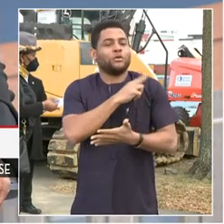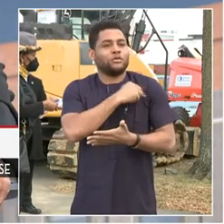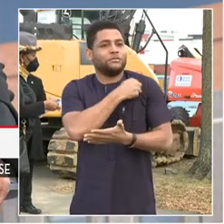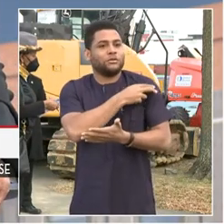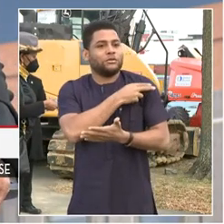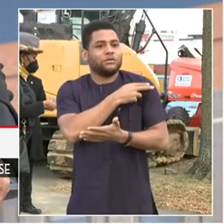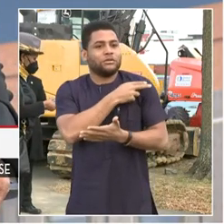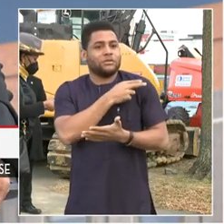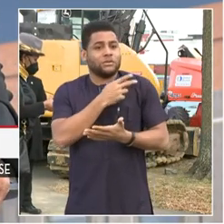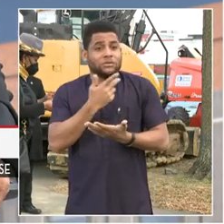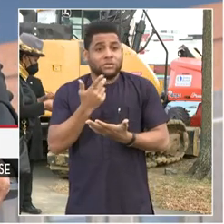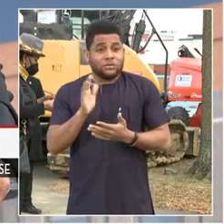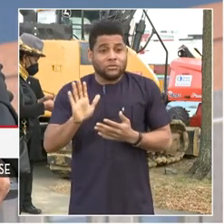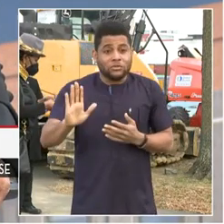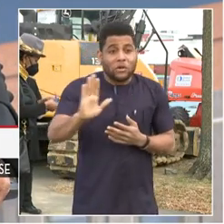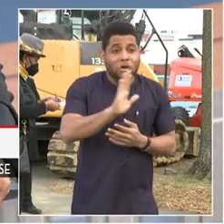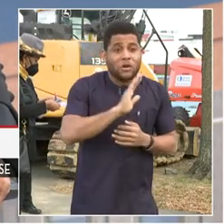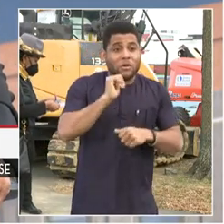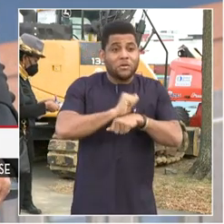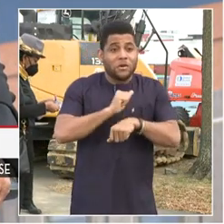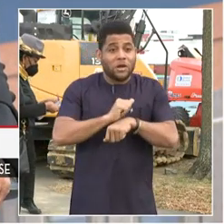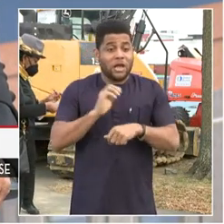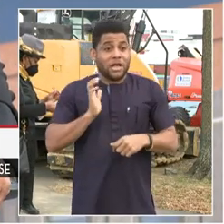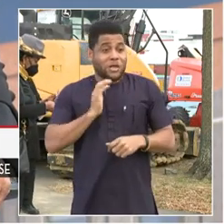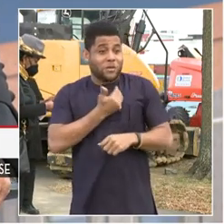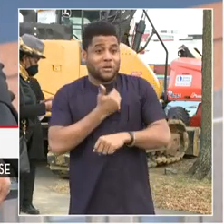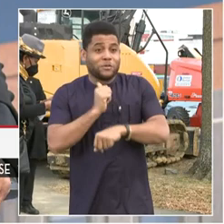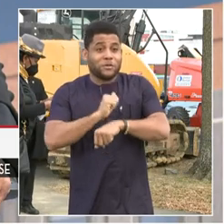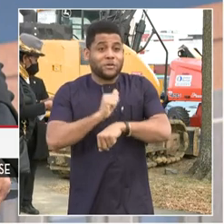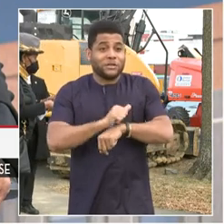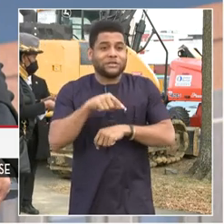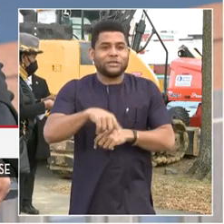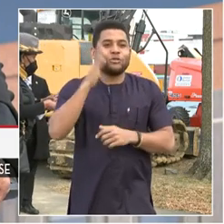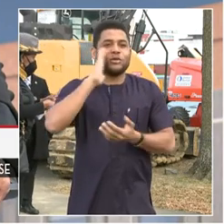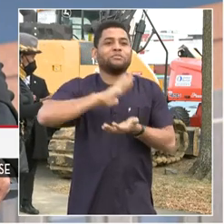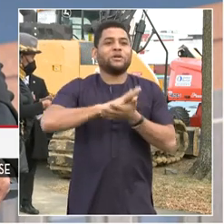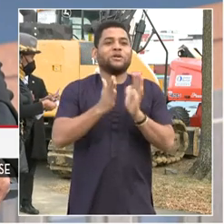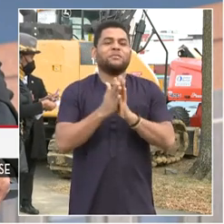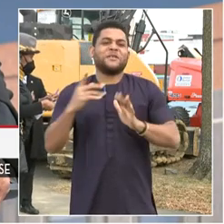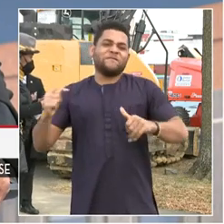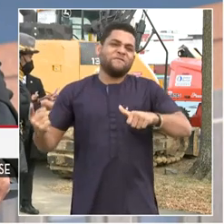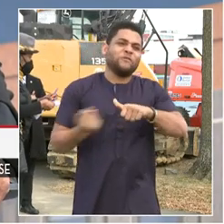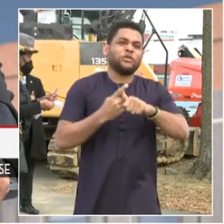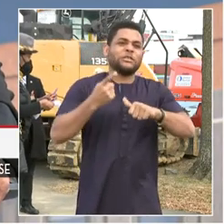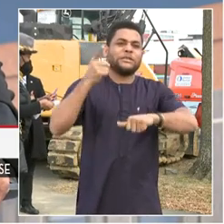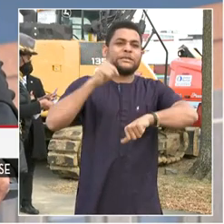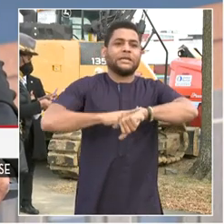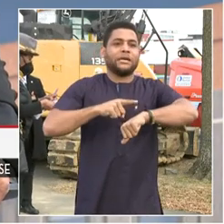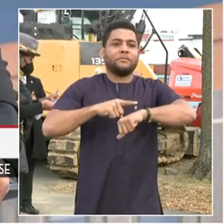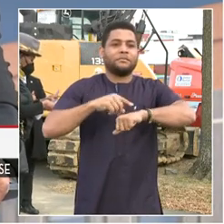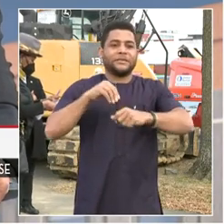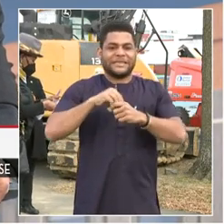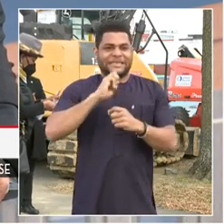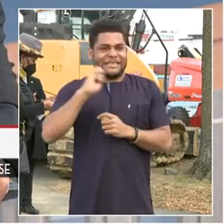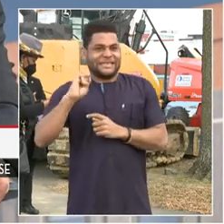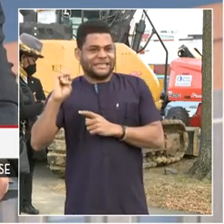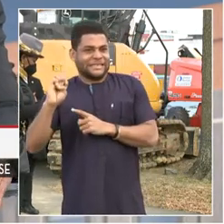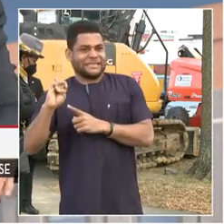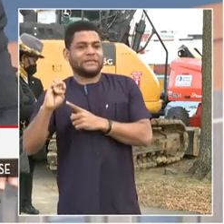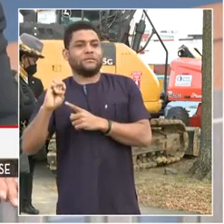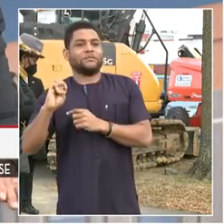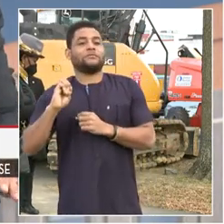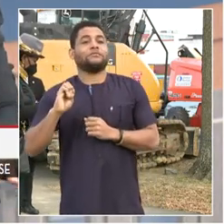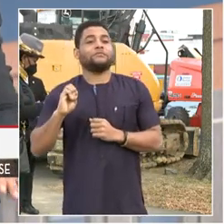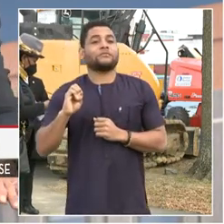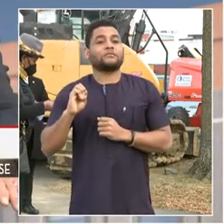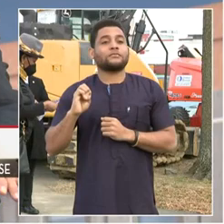we've done together, this will be the first time that the East End of the District of Columbia